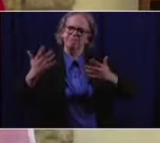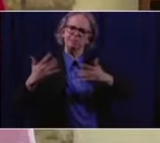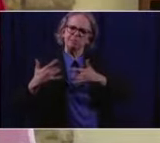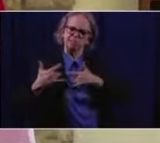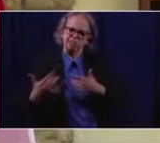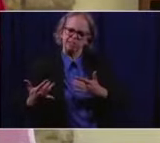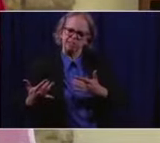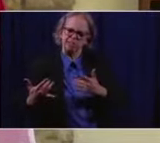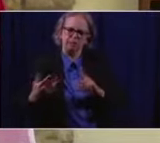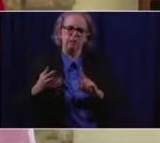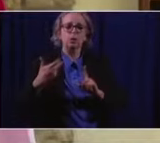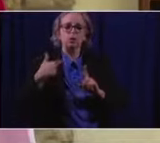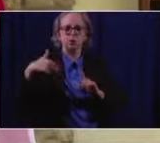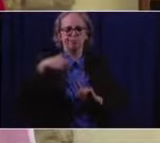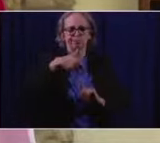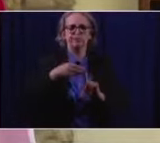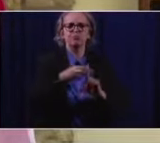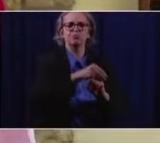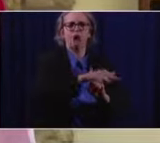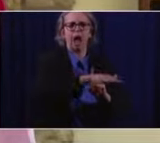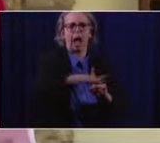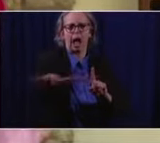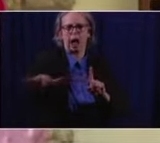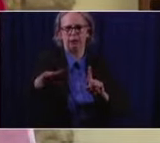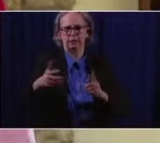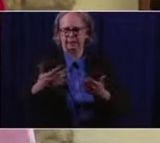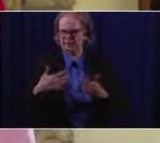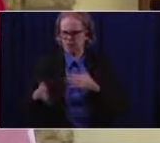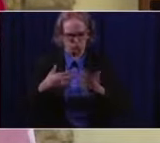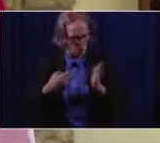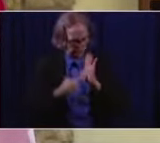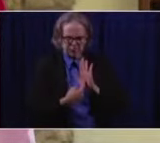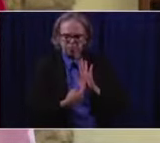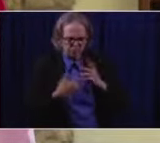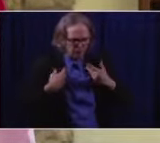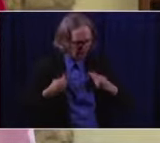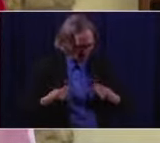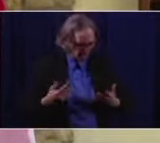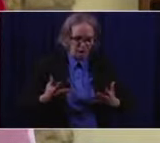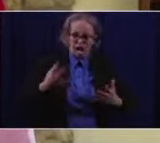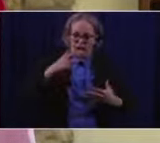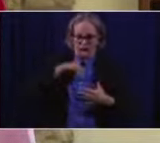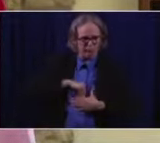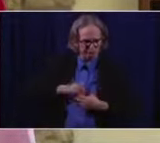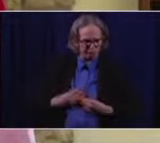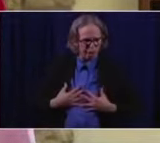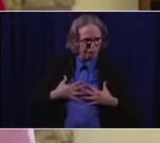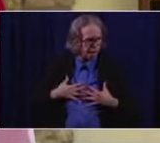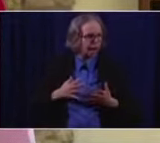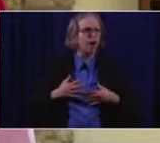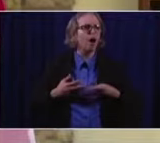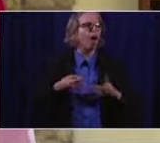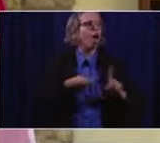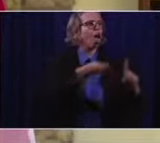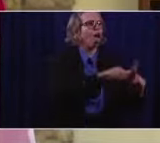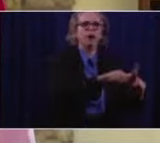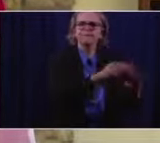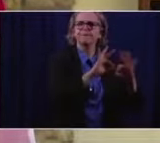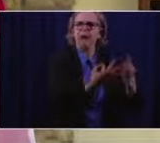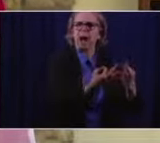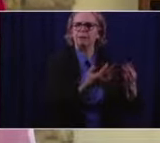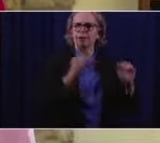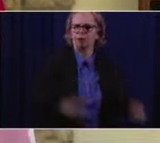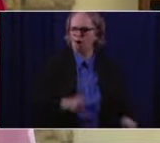symptoms, never know they've got it, they go take it back to their family and it spreads out from there. But we continue to learn,